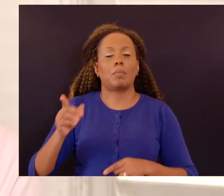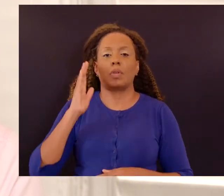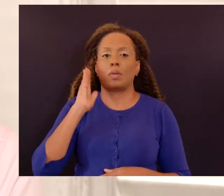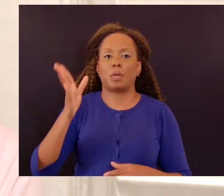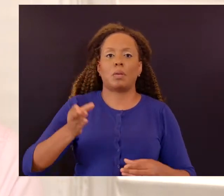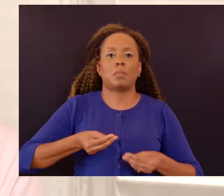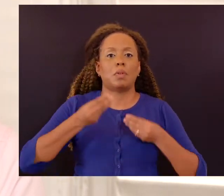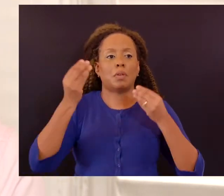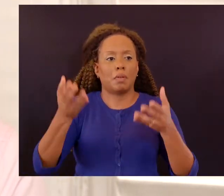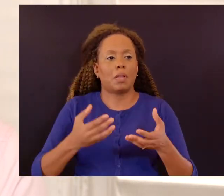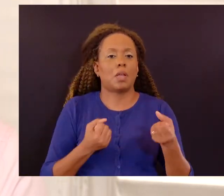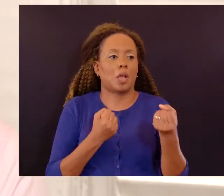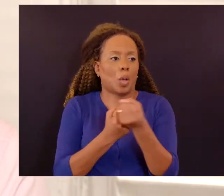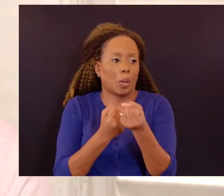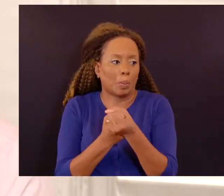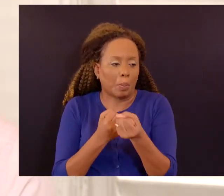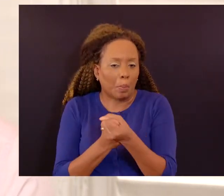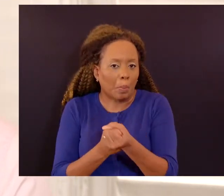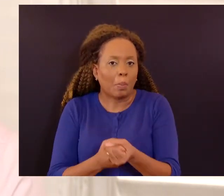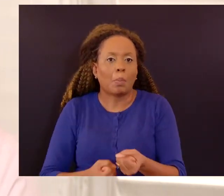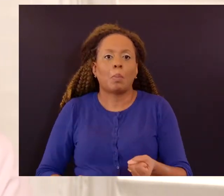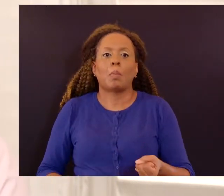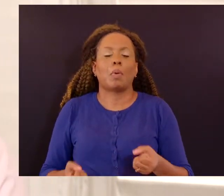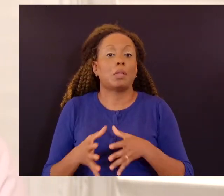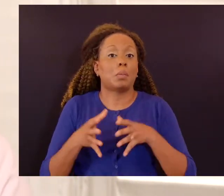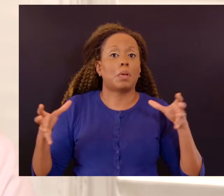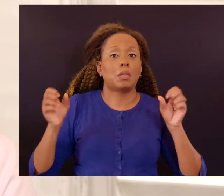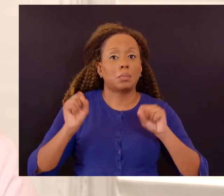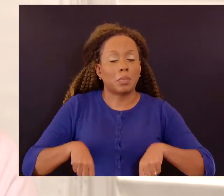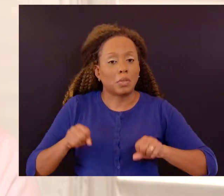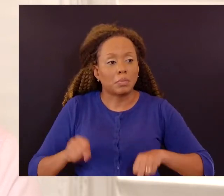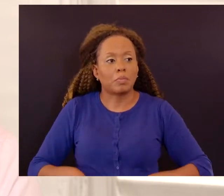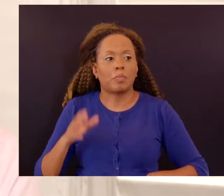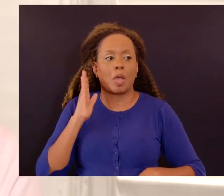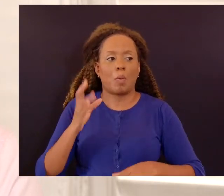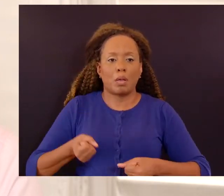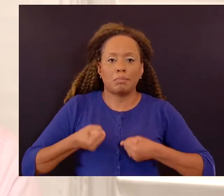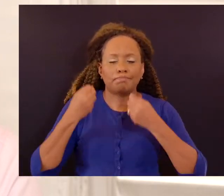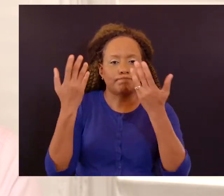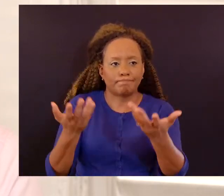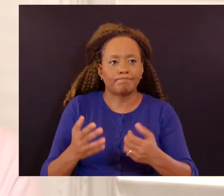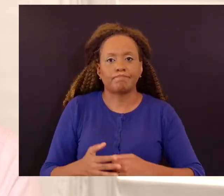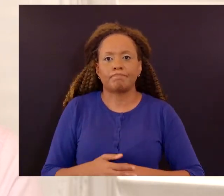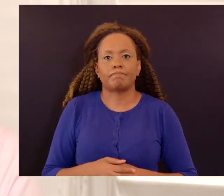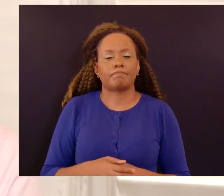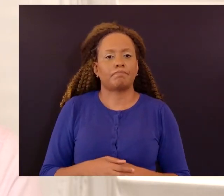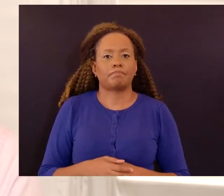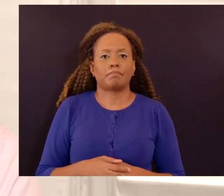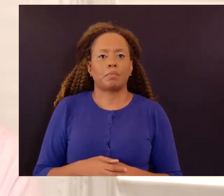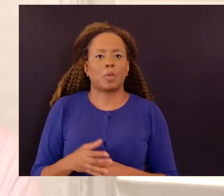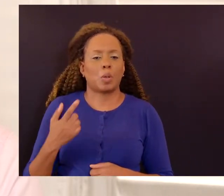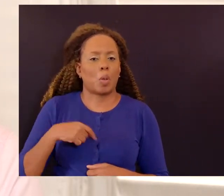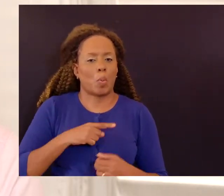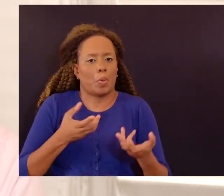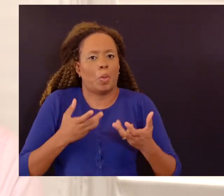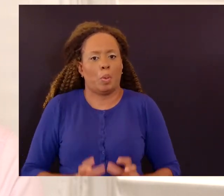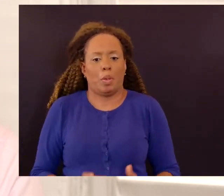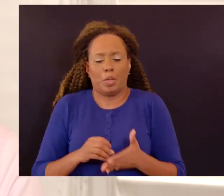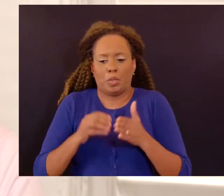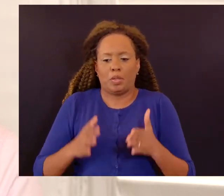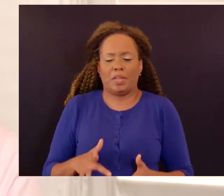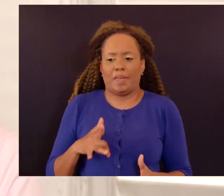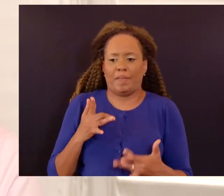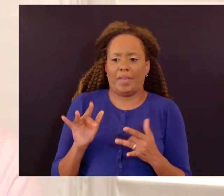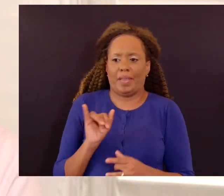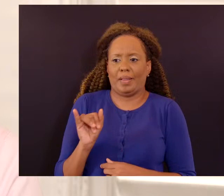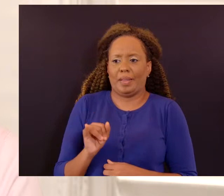much support to these students as can be possibly presented to ensure that they are in no way disadvantaged going forward in their